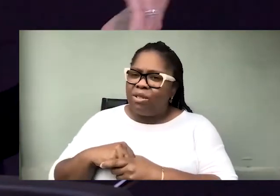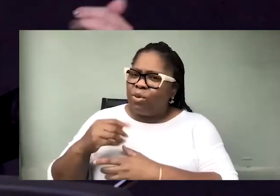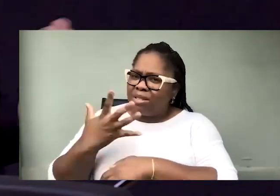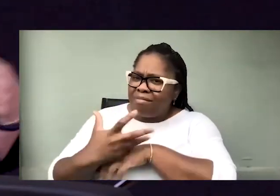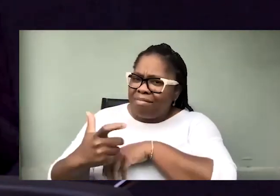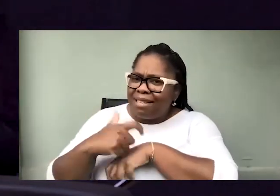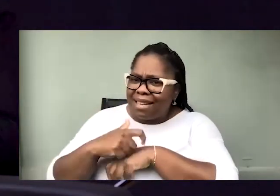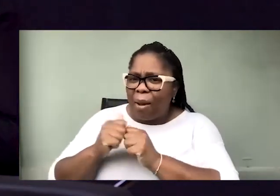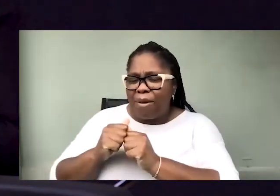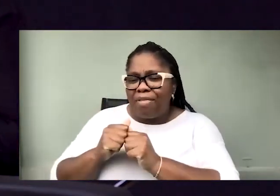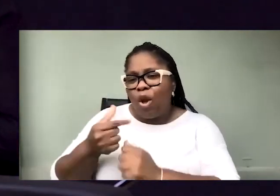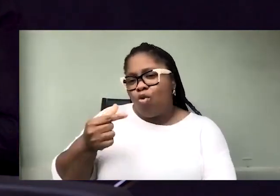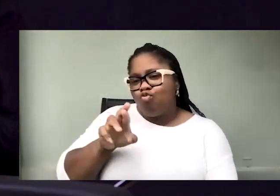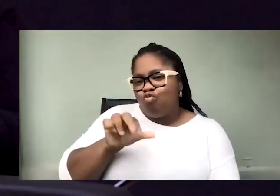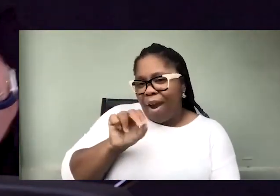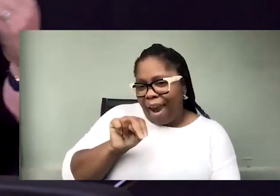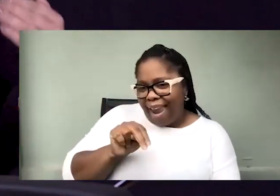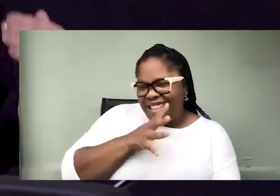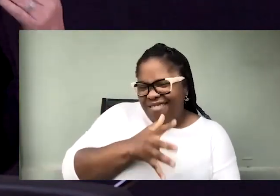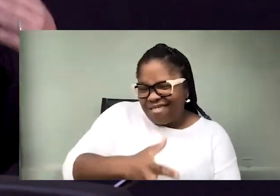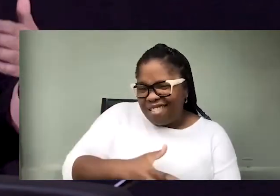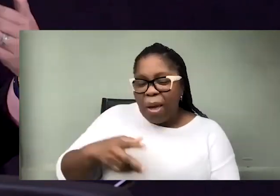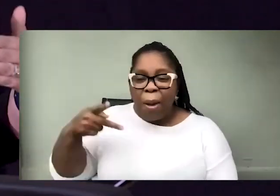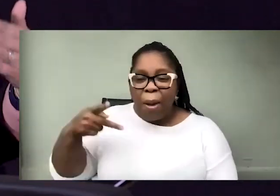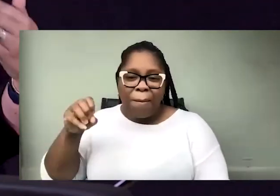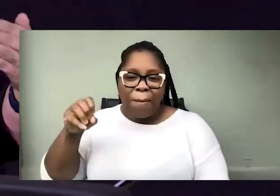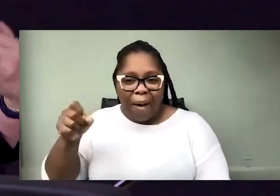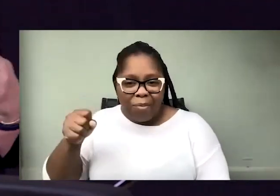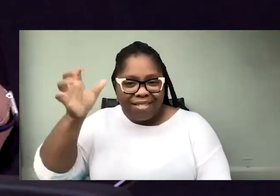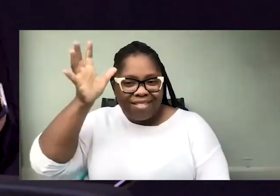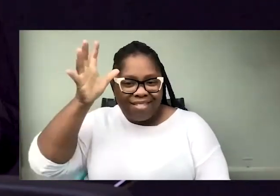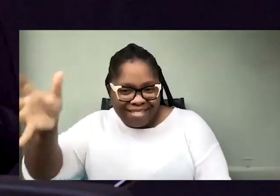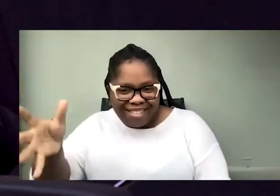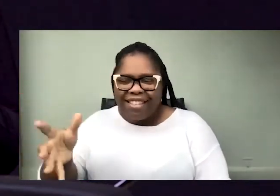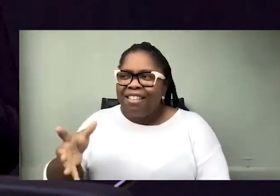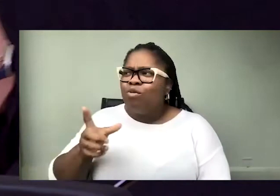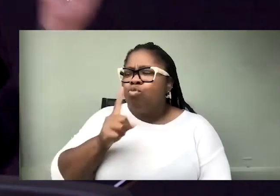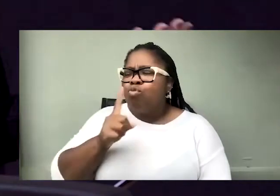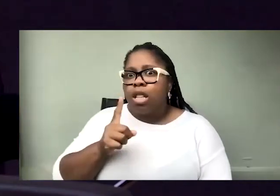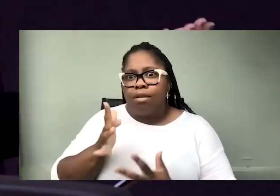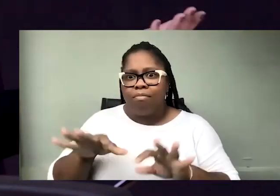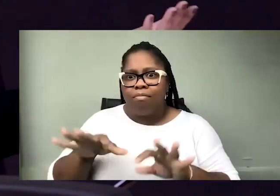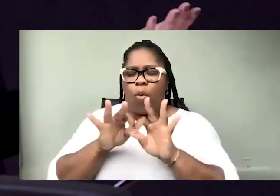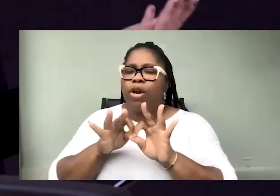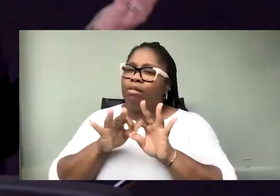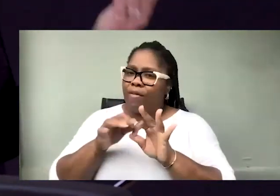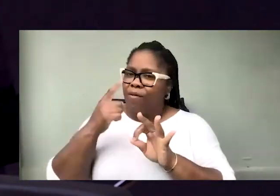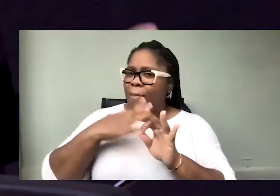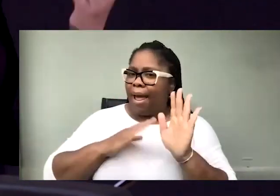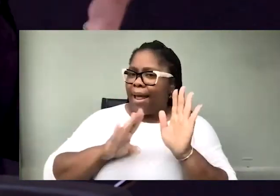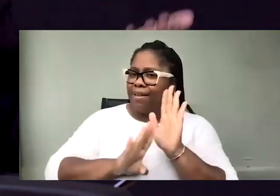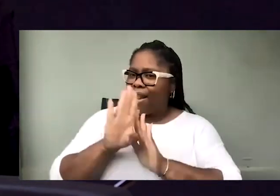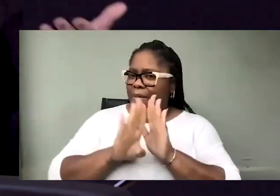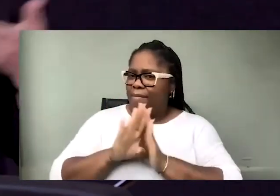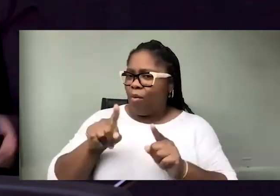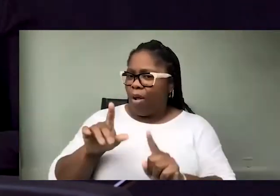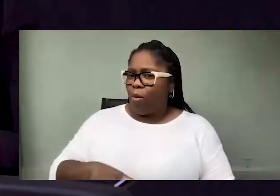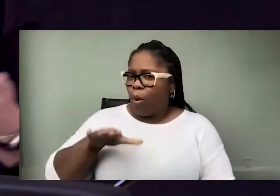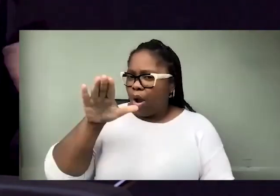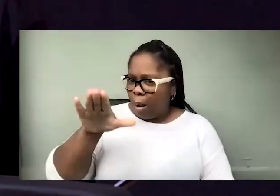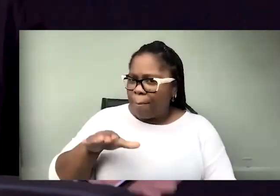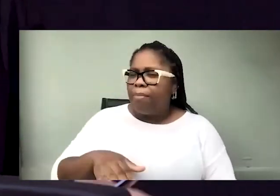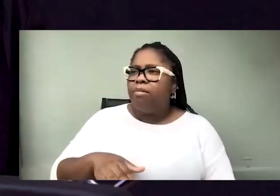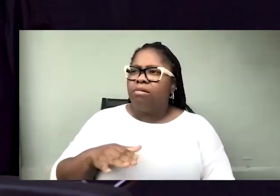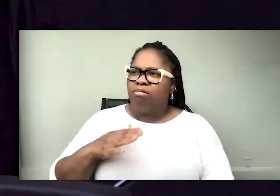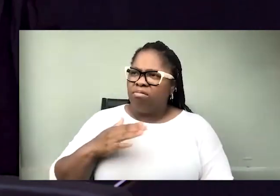with calm grandpops was really, really instrumental in my development as a child, as a young adult, and